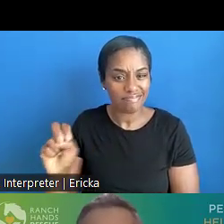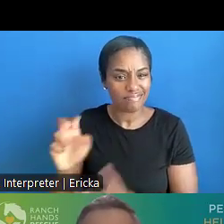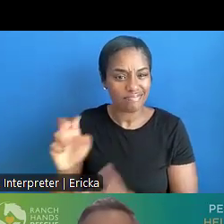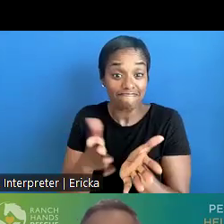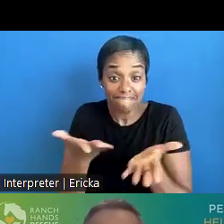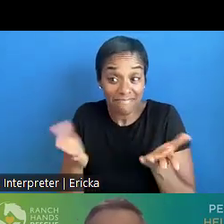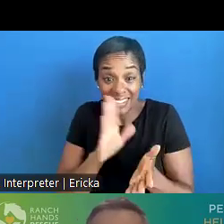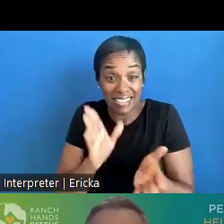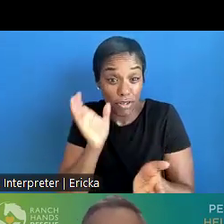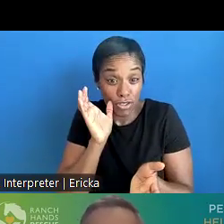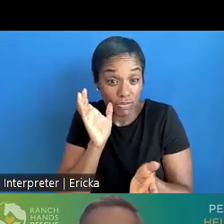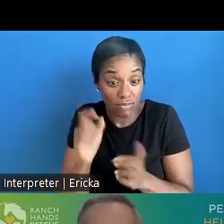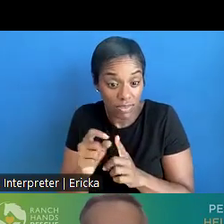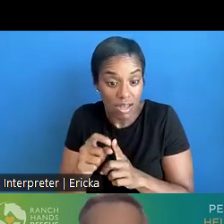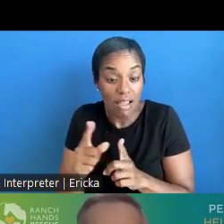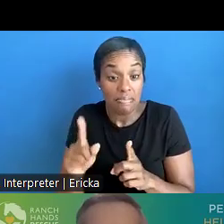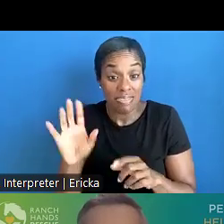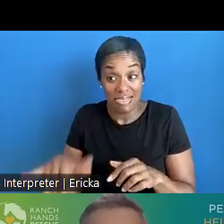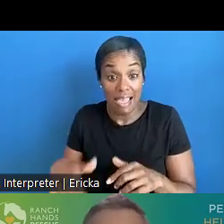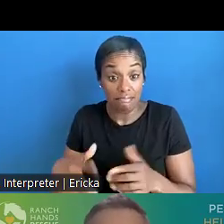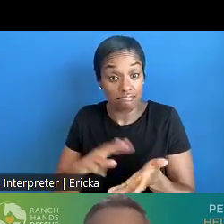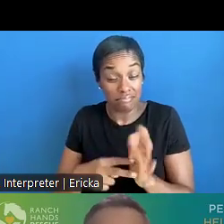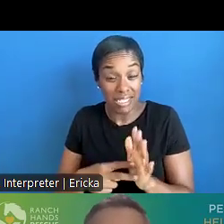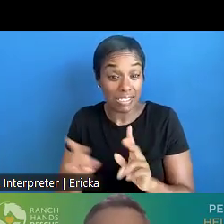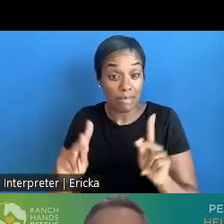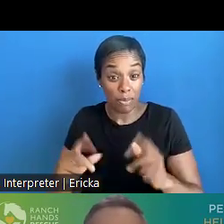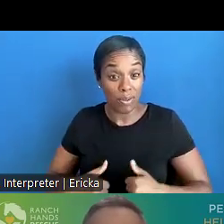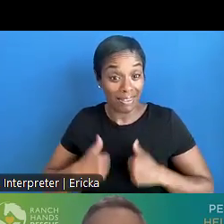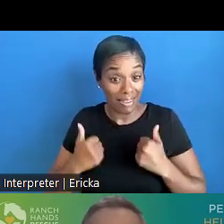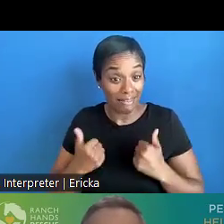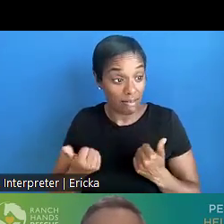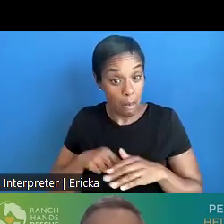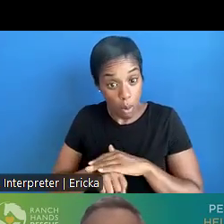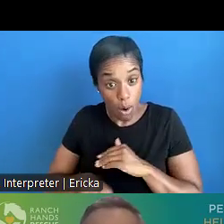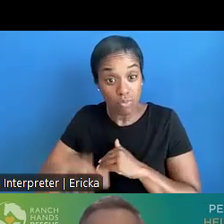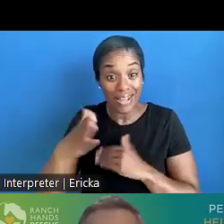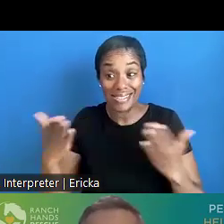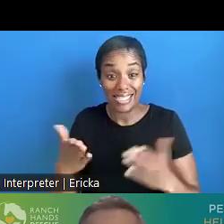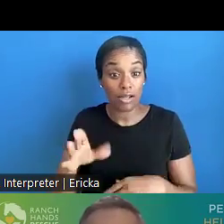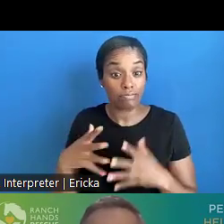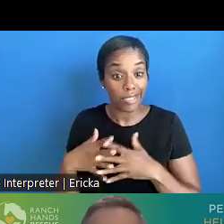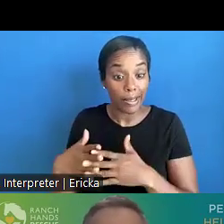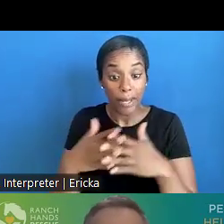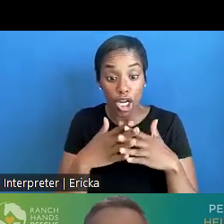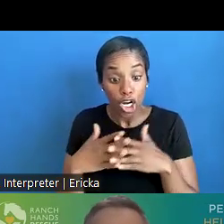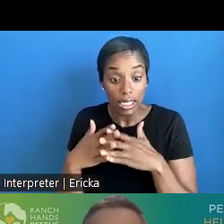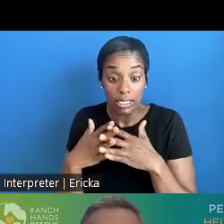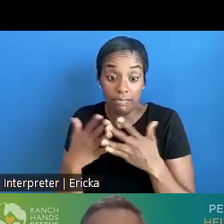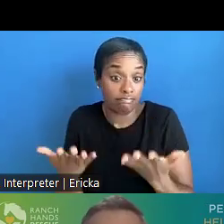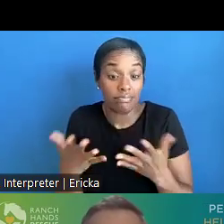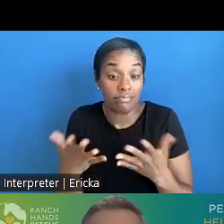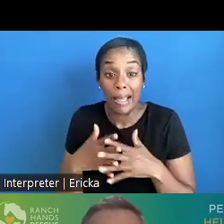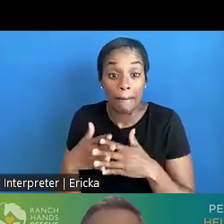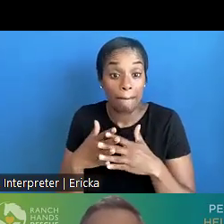survivors, so individuals born and raised in America and that are American citizens. Um, these terms are new to them. They don't